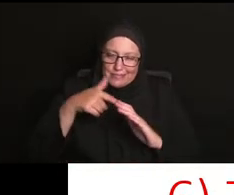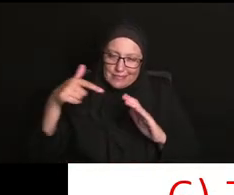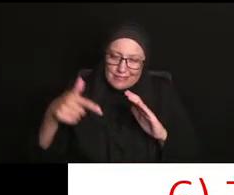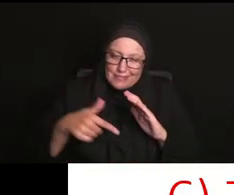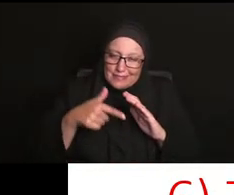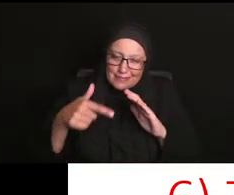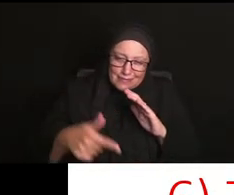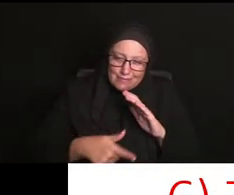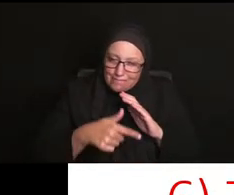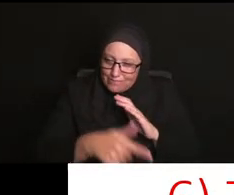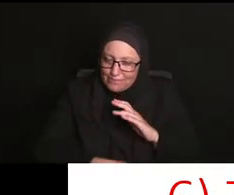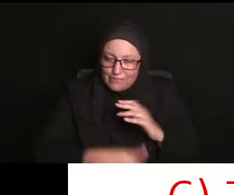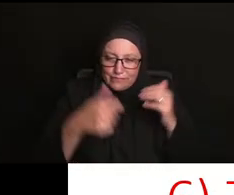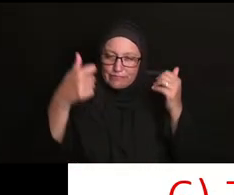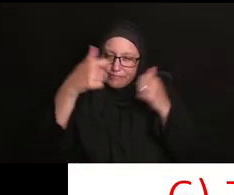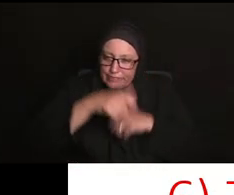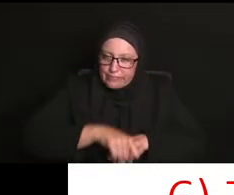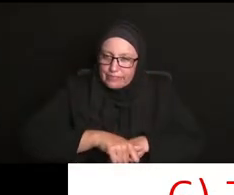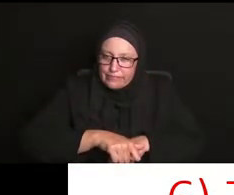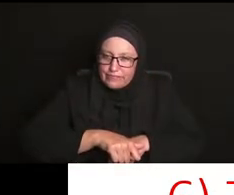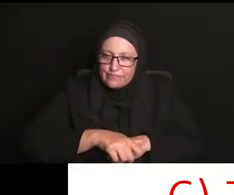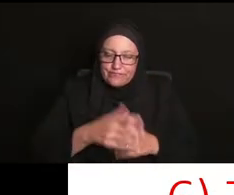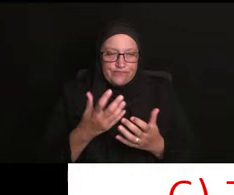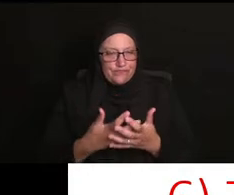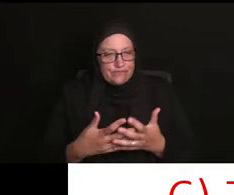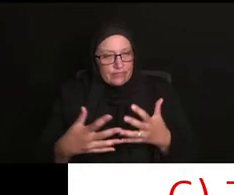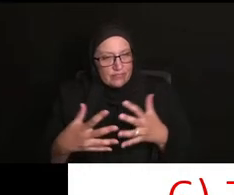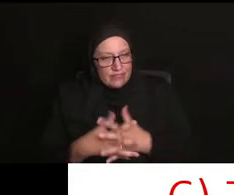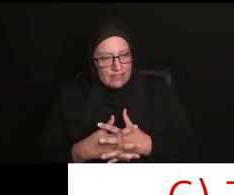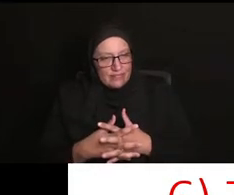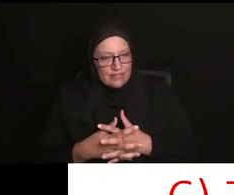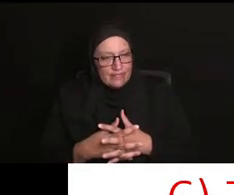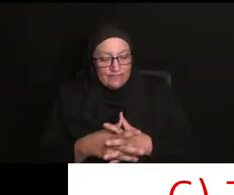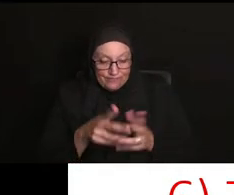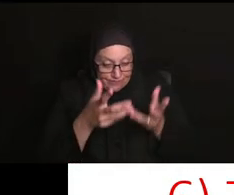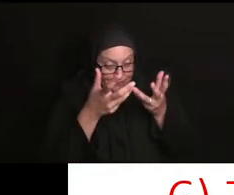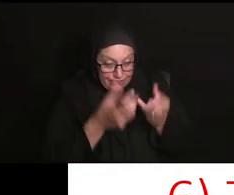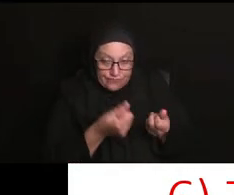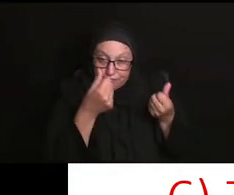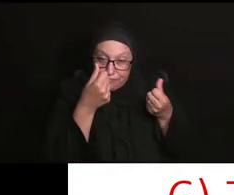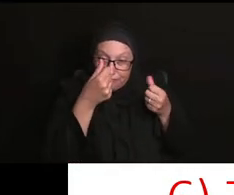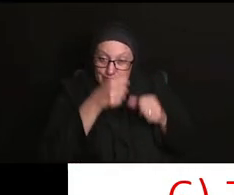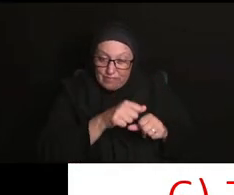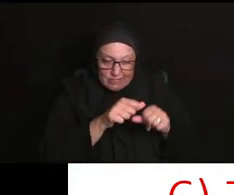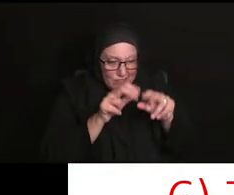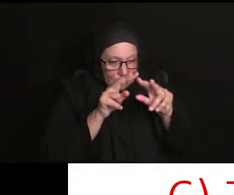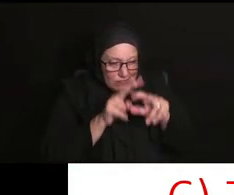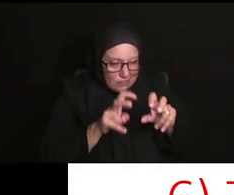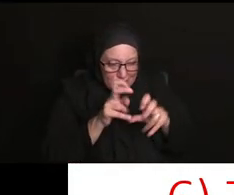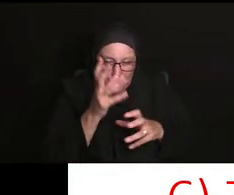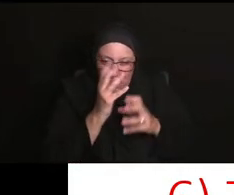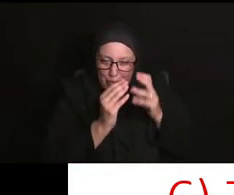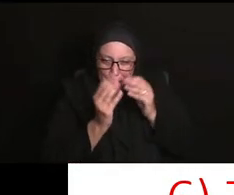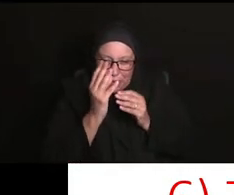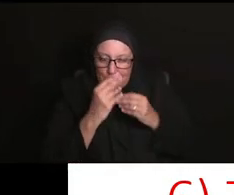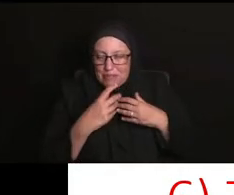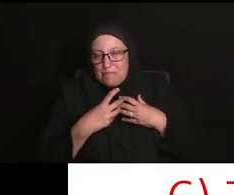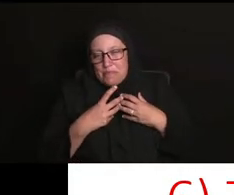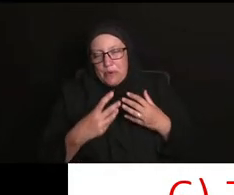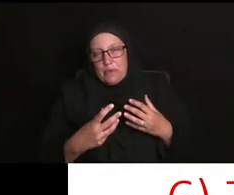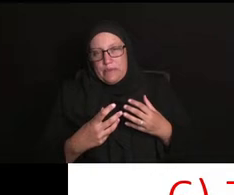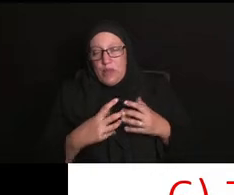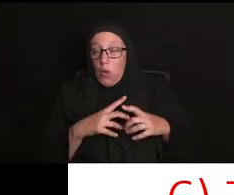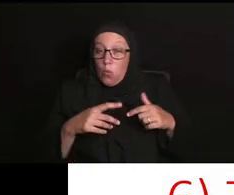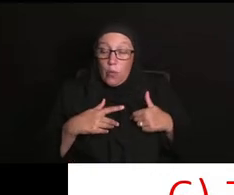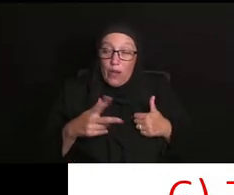of knowledge by using the knowledge that you already have. Often we already have enough